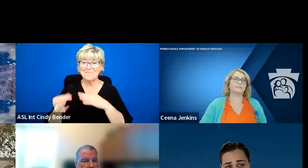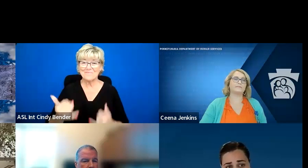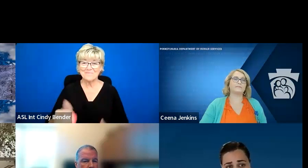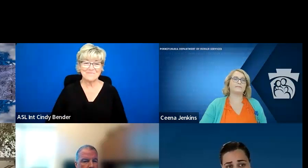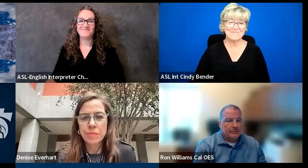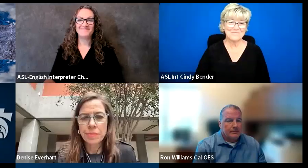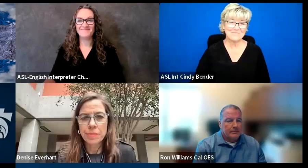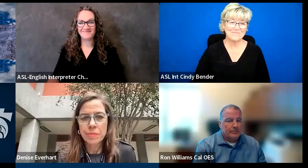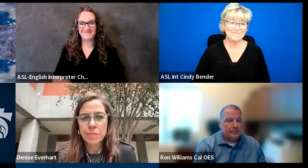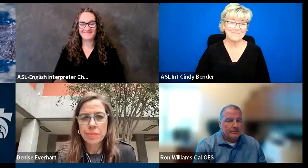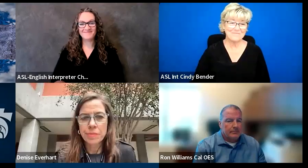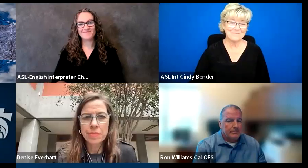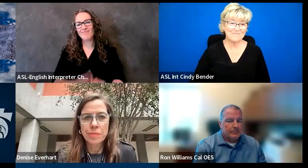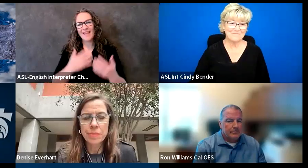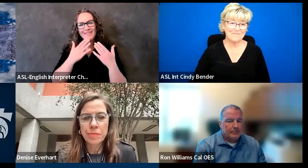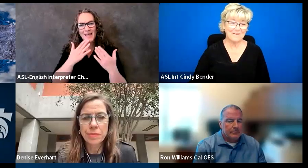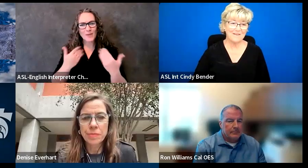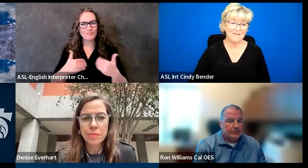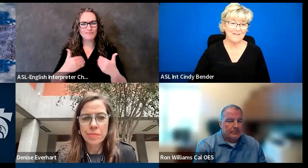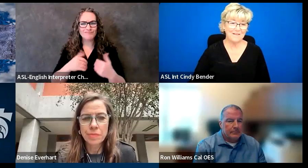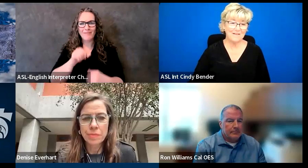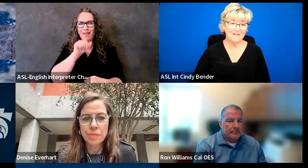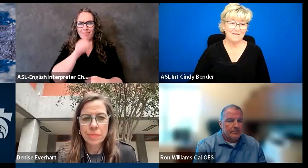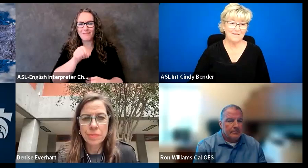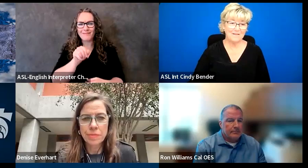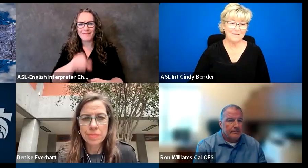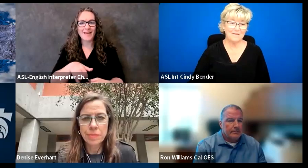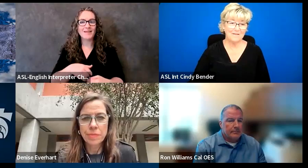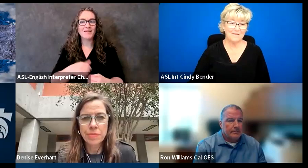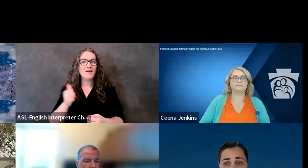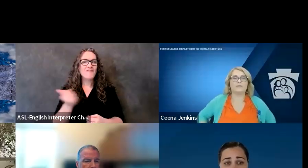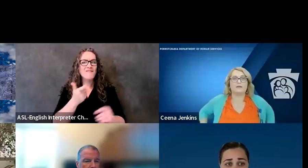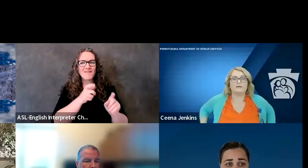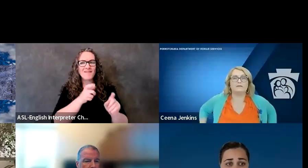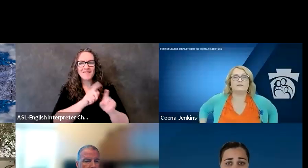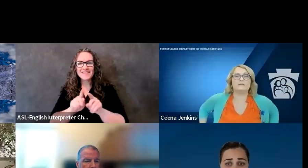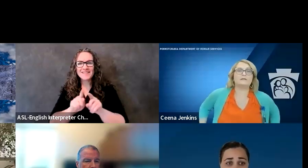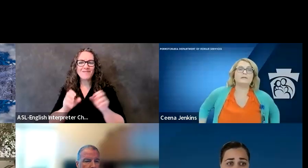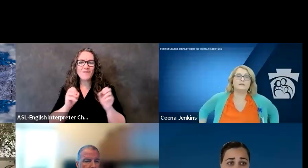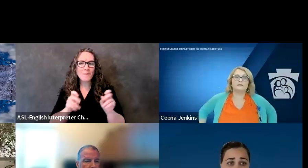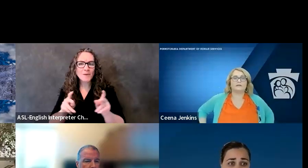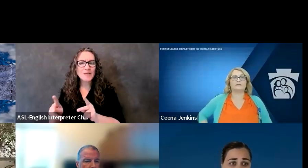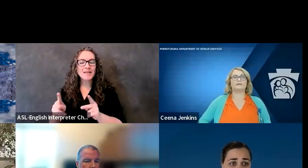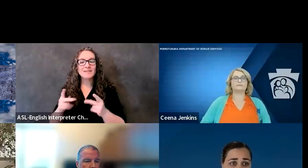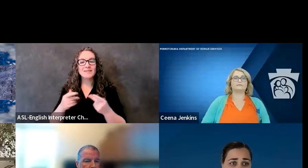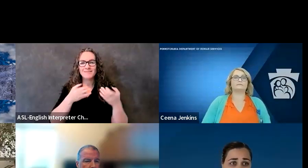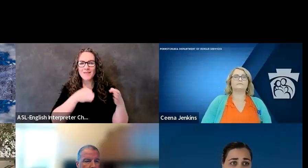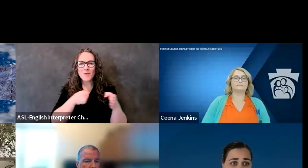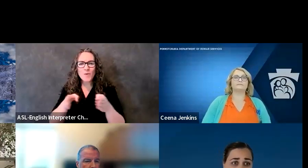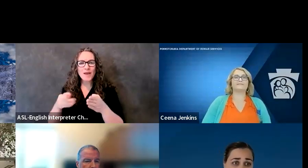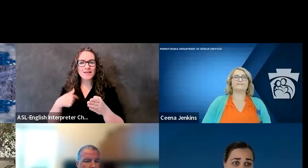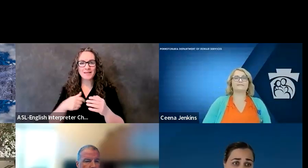Thank you. I love that. I love all those opportunities or the different ways that you're getting us all